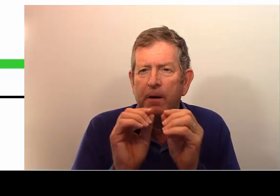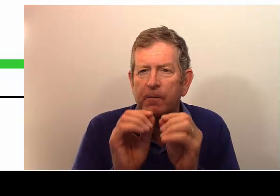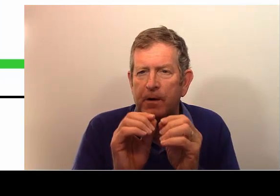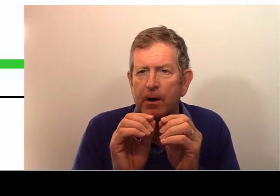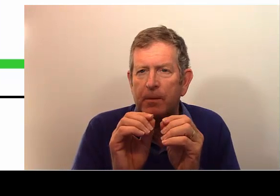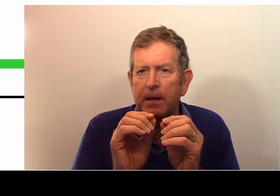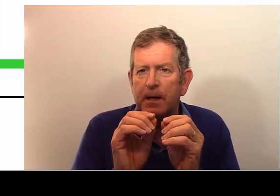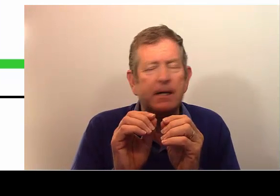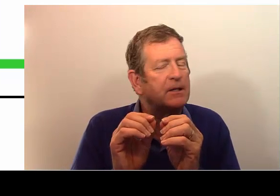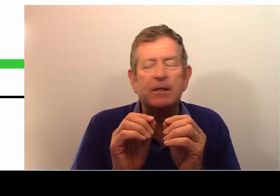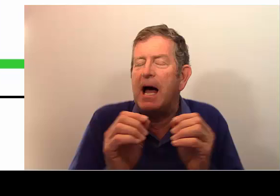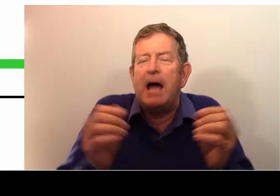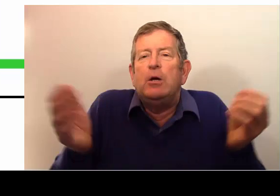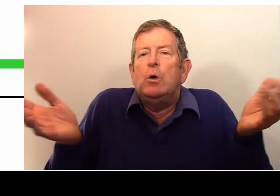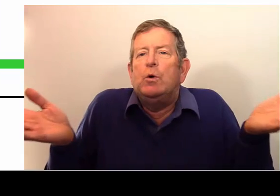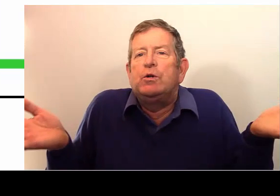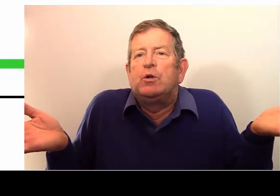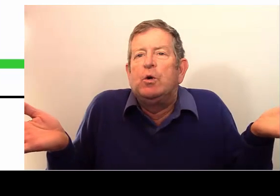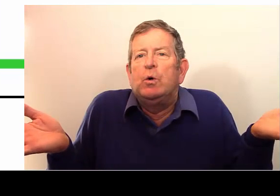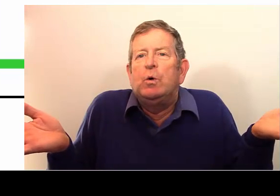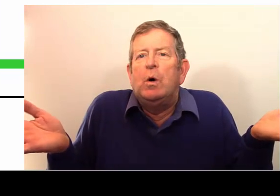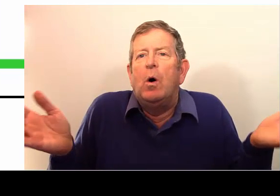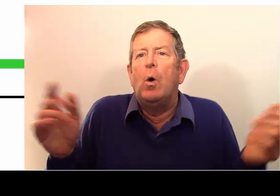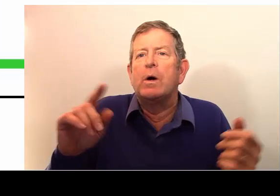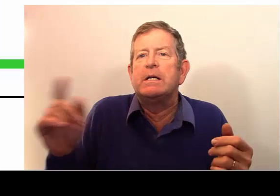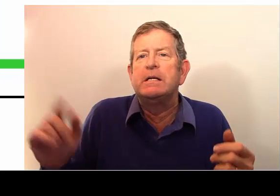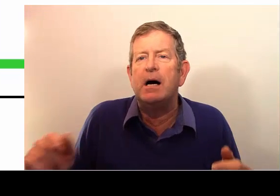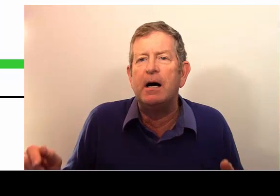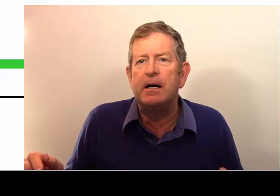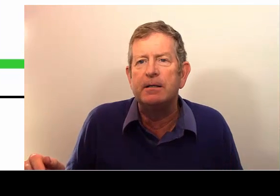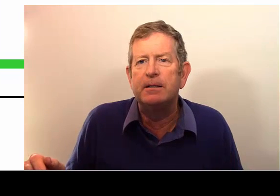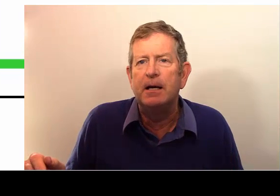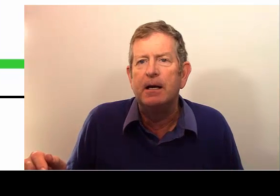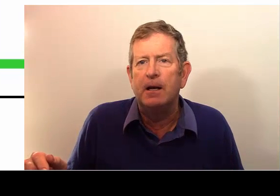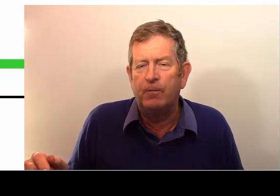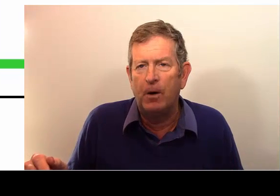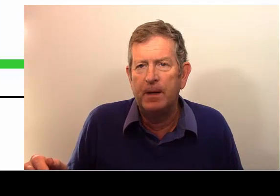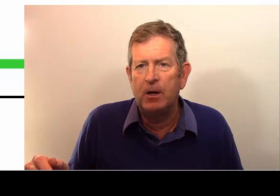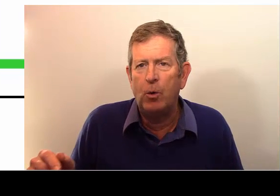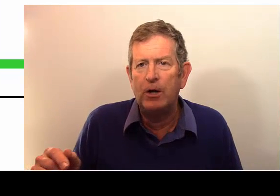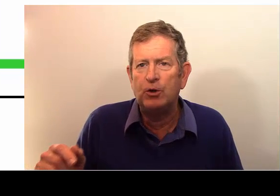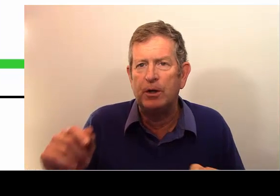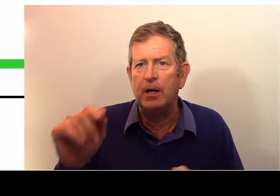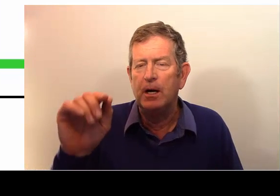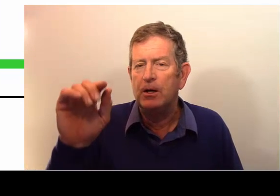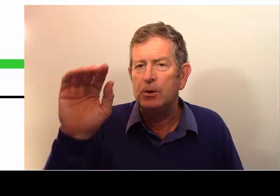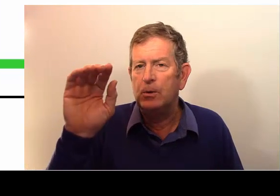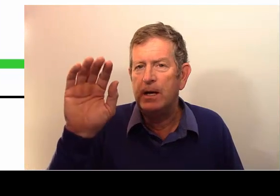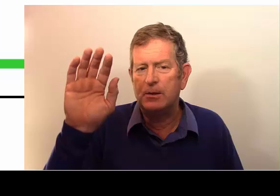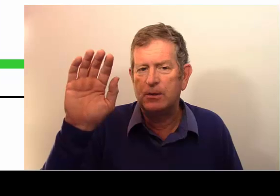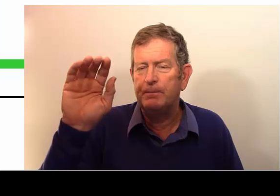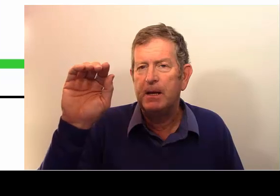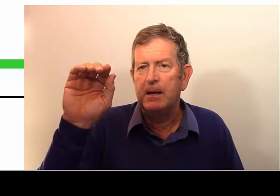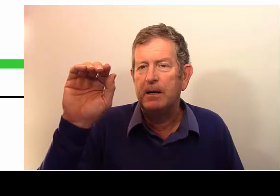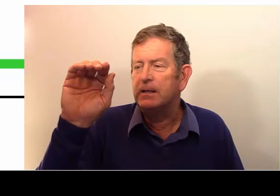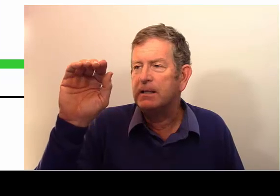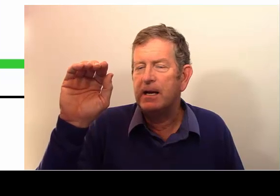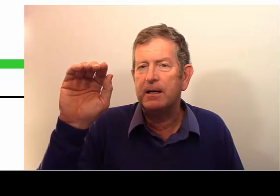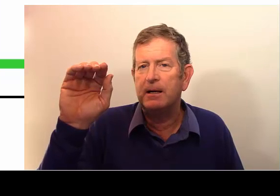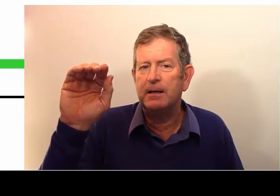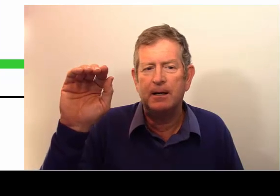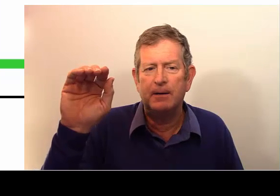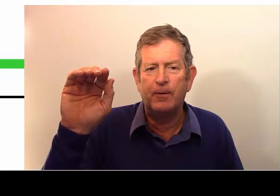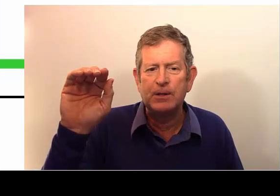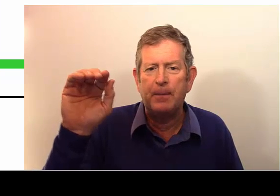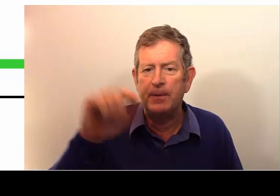That one verb does not use do or does in forming a question. You do this. Let's